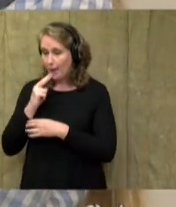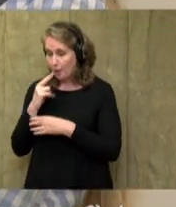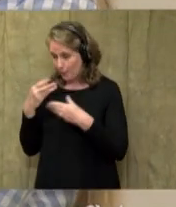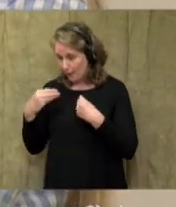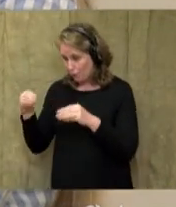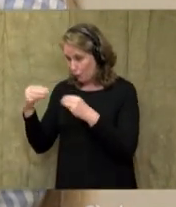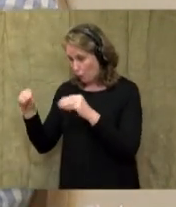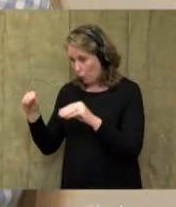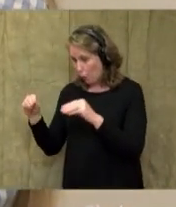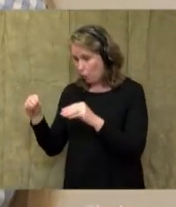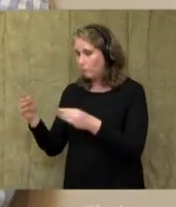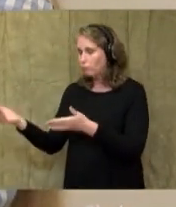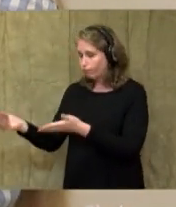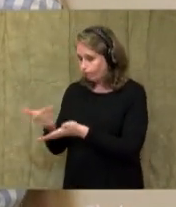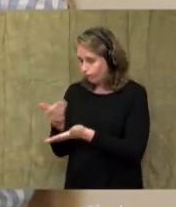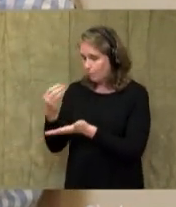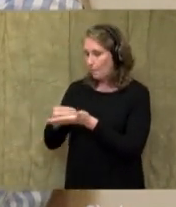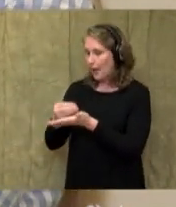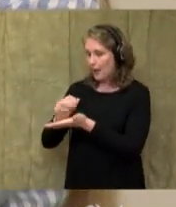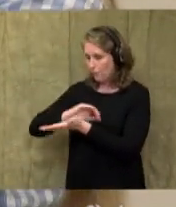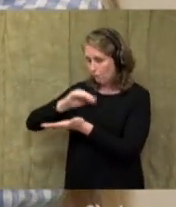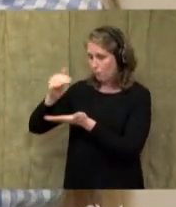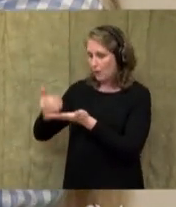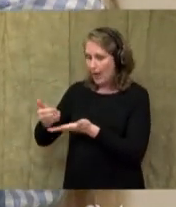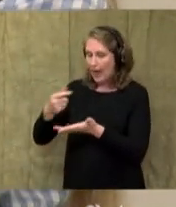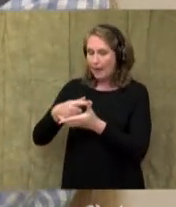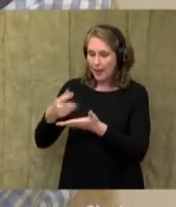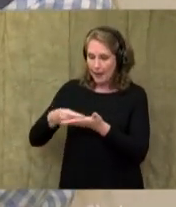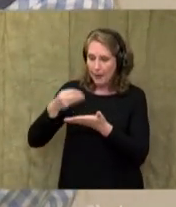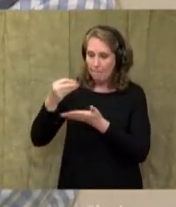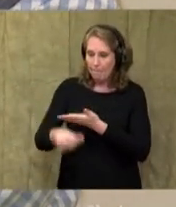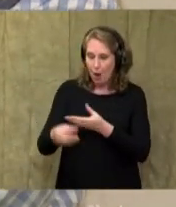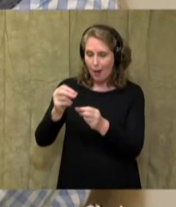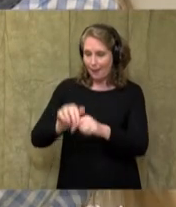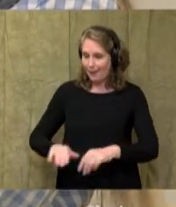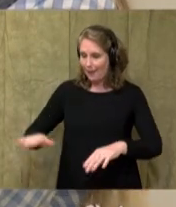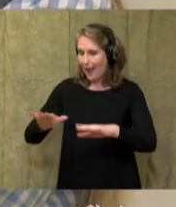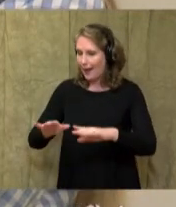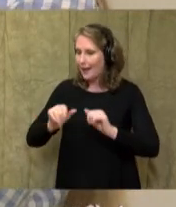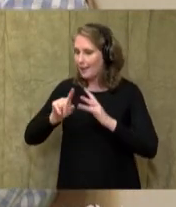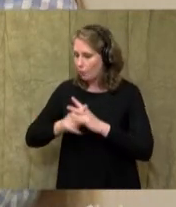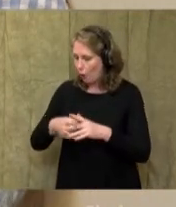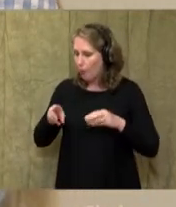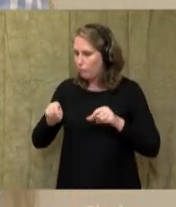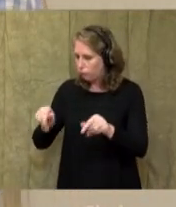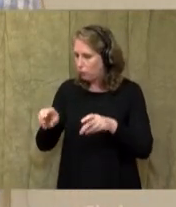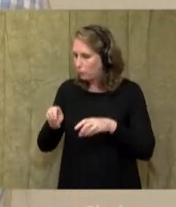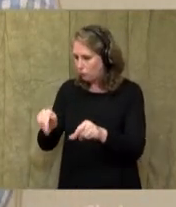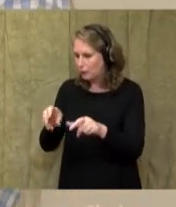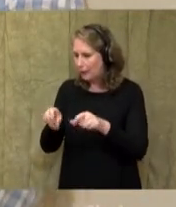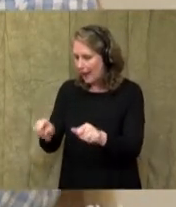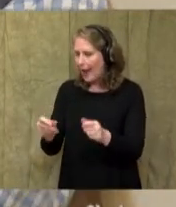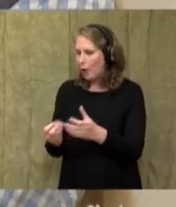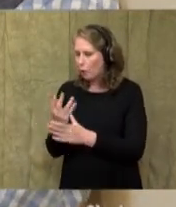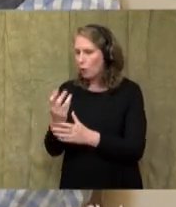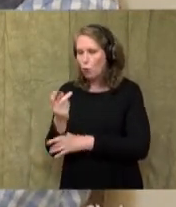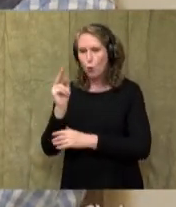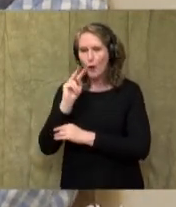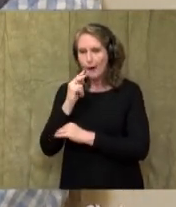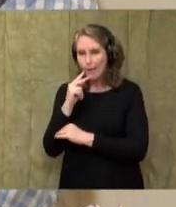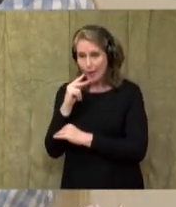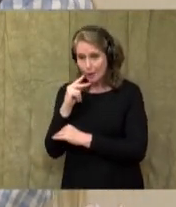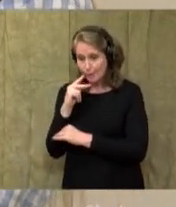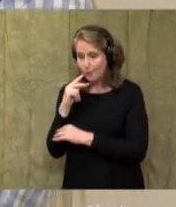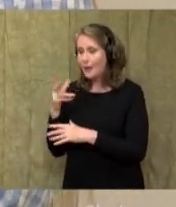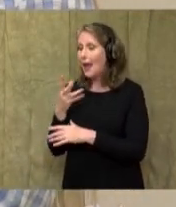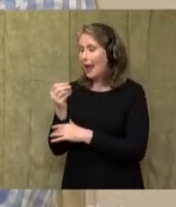profit from the crops, and he and Mrs. Hare opened a vegetable stand. And although Hare and Bear learned